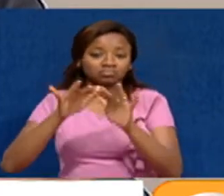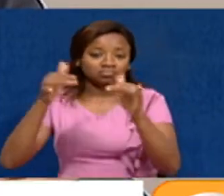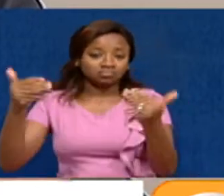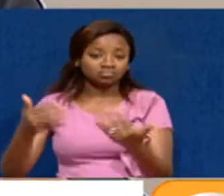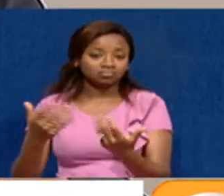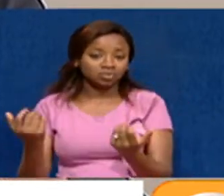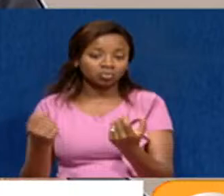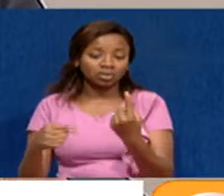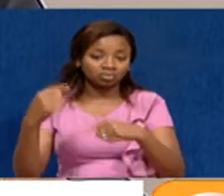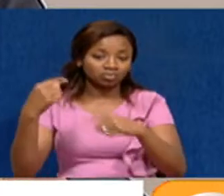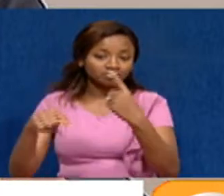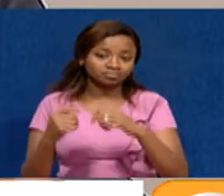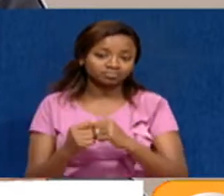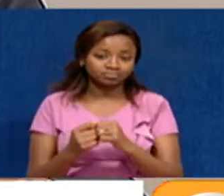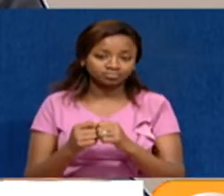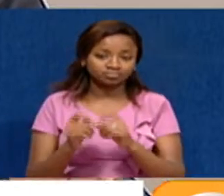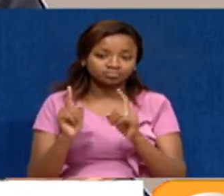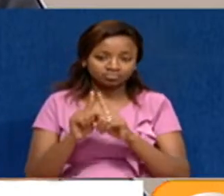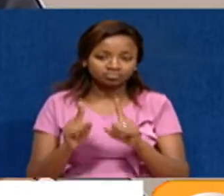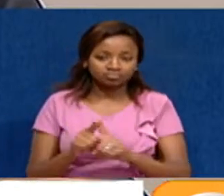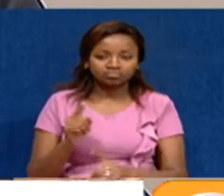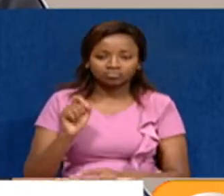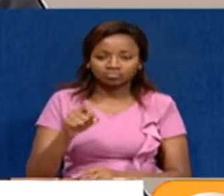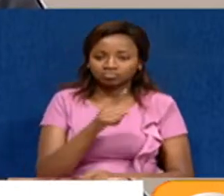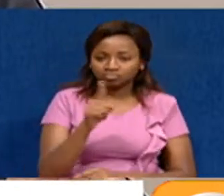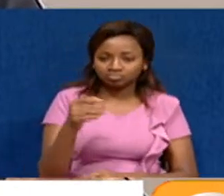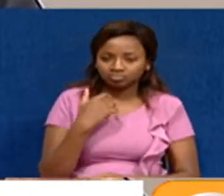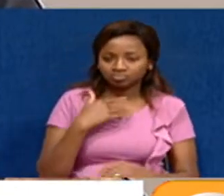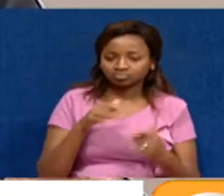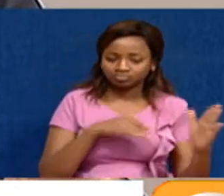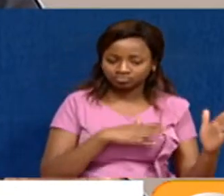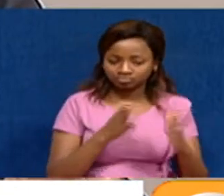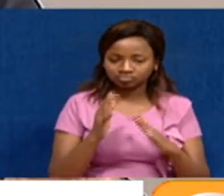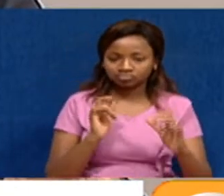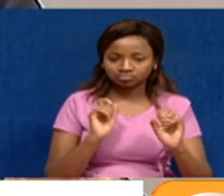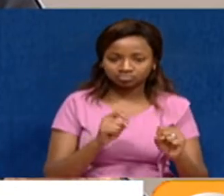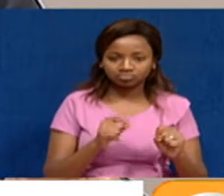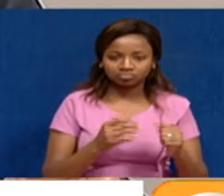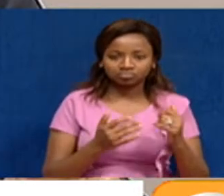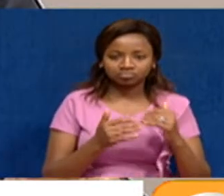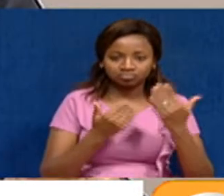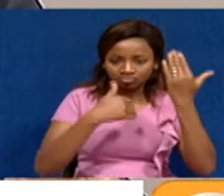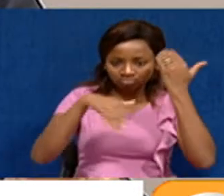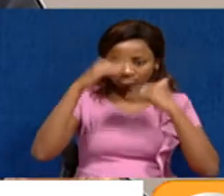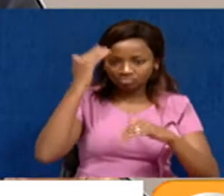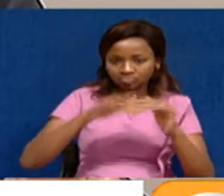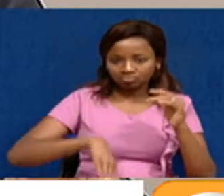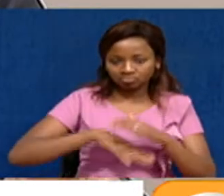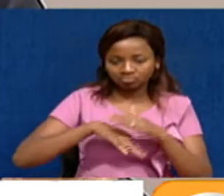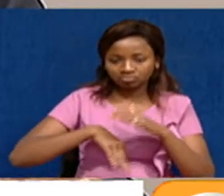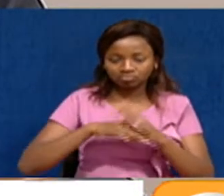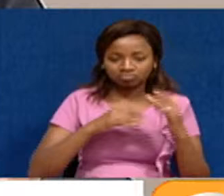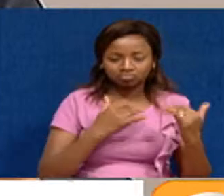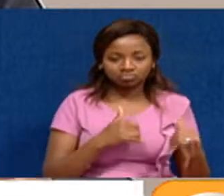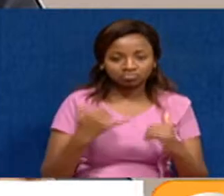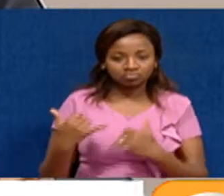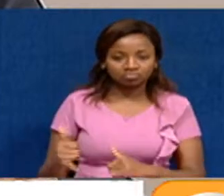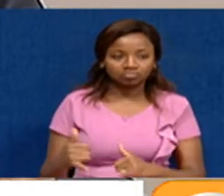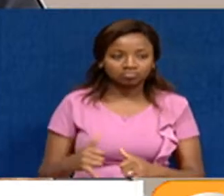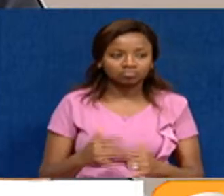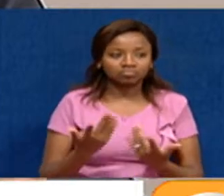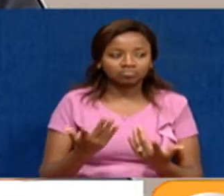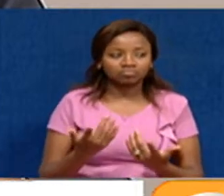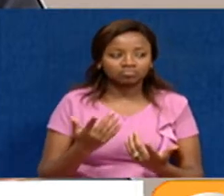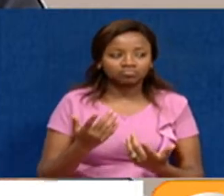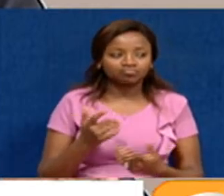wouldn't have come back home. They'll have actually had an opportunity to be professional footballers, you see. So the question we should